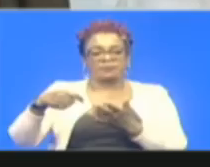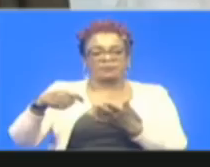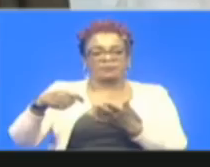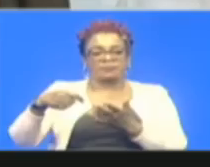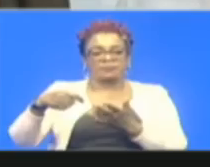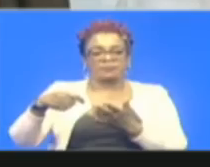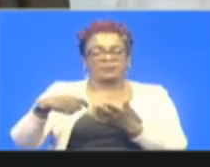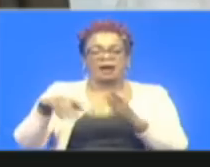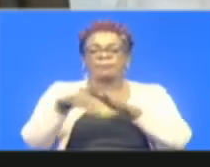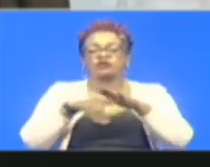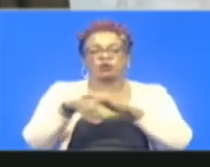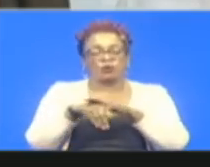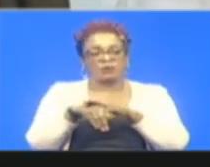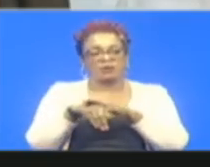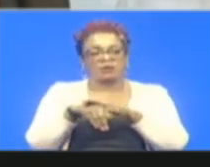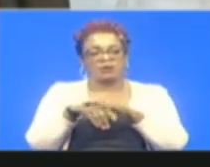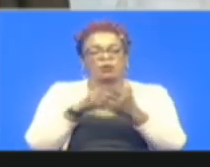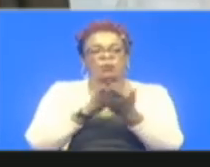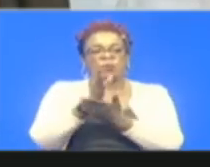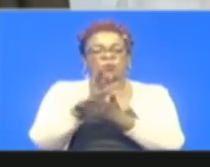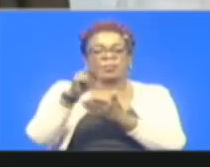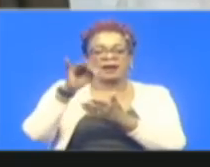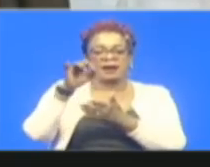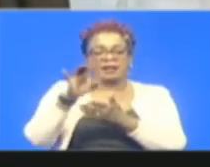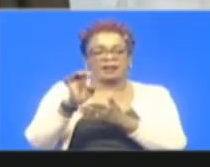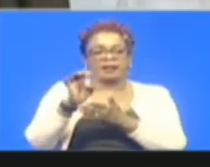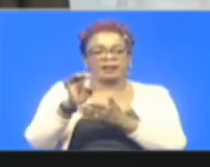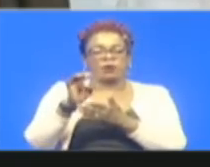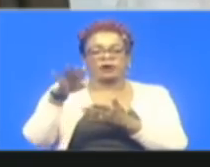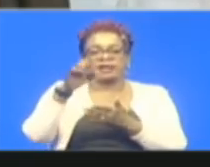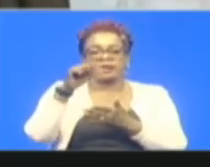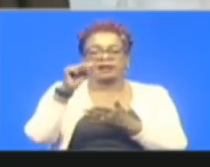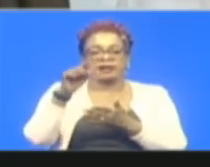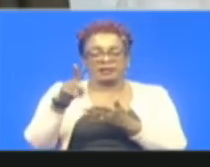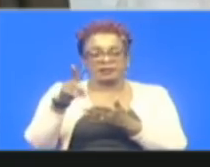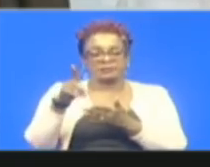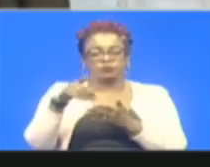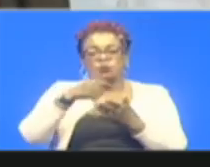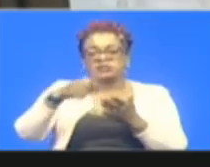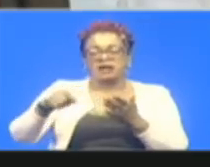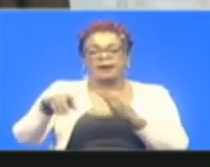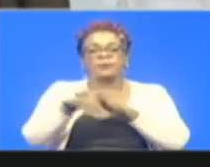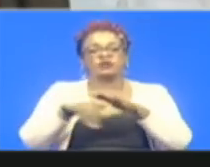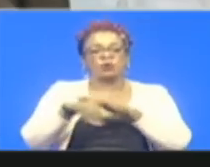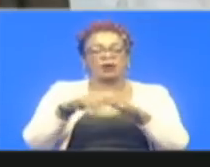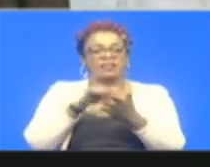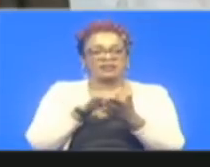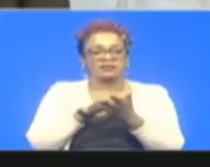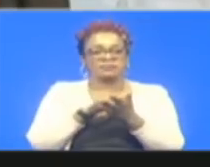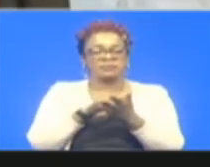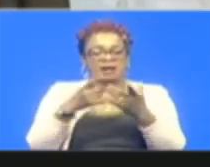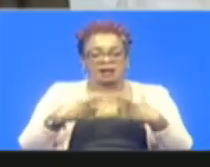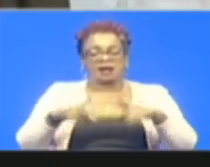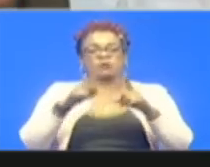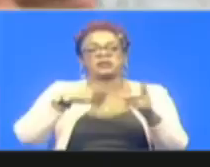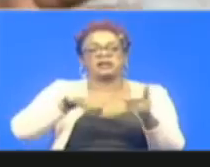a protocol through the Nile, through the IGAD. We want to sign a protocol that allows